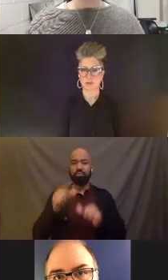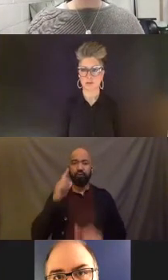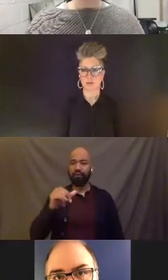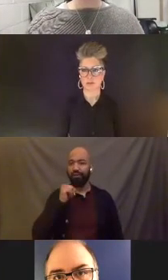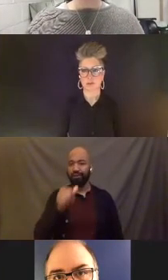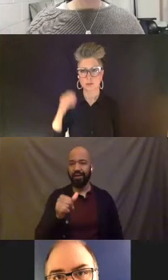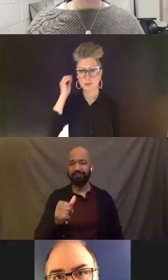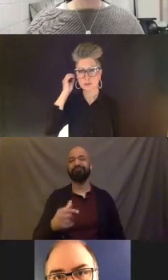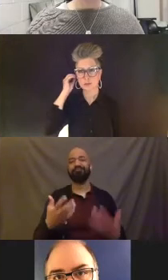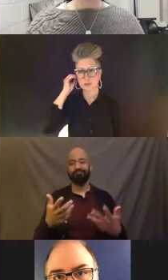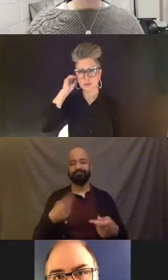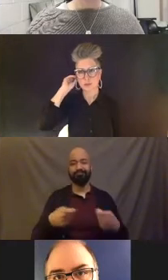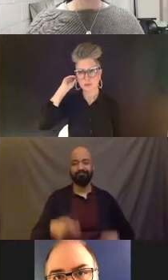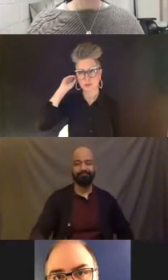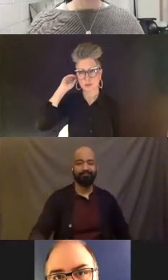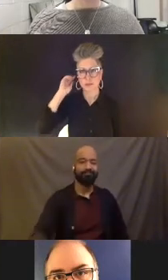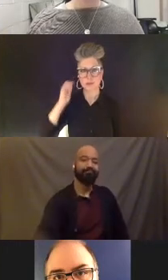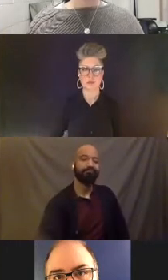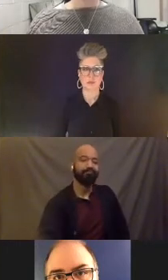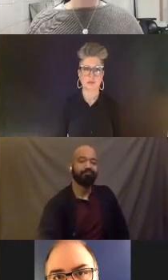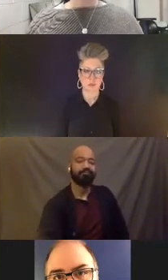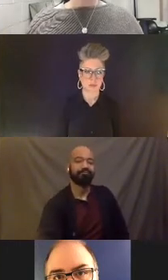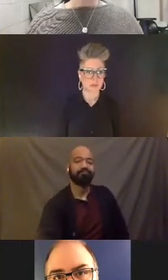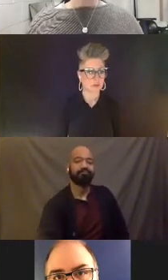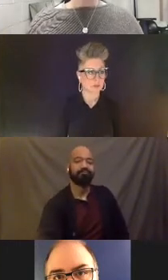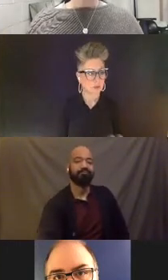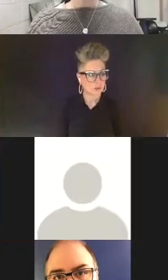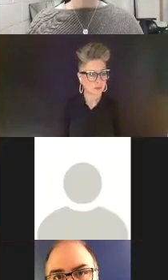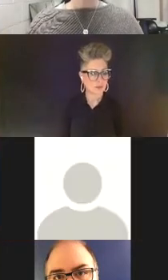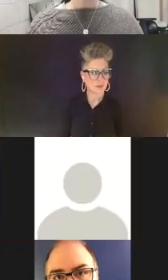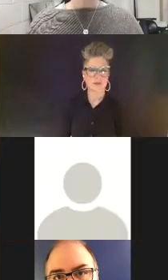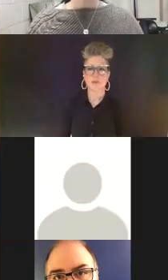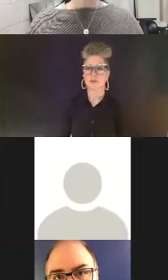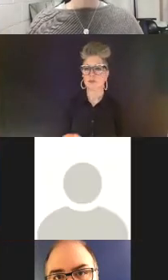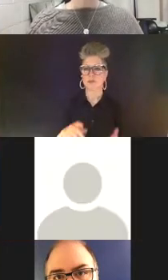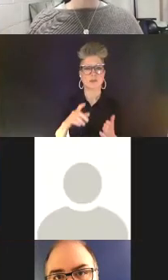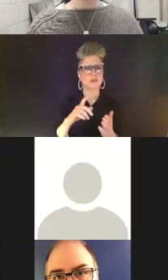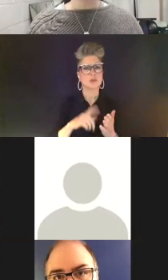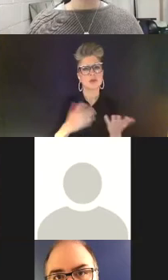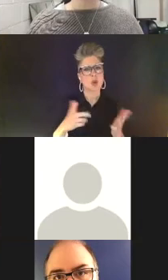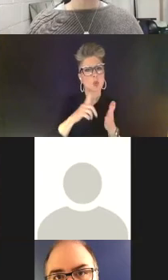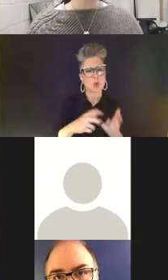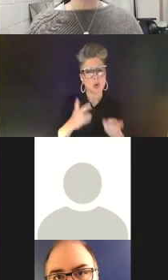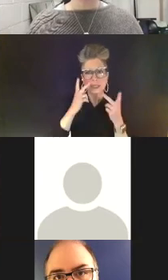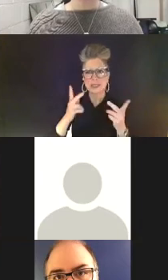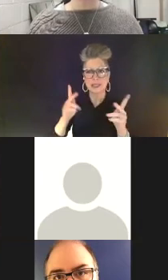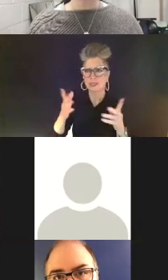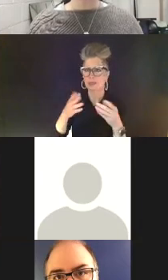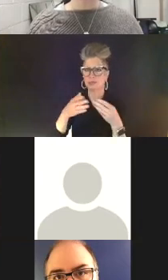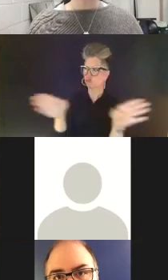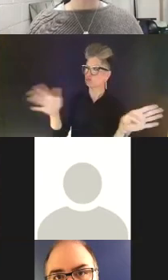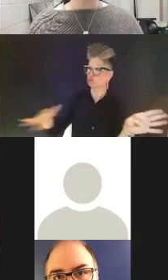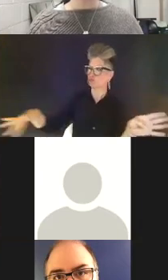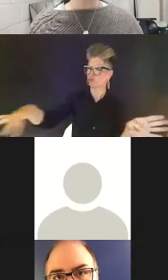All right, here we go. So what are we seeing in the world? This has been a really interesting